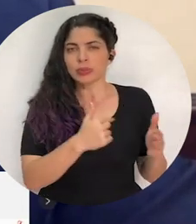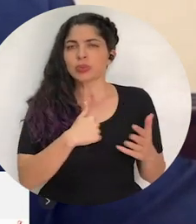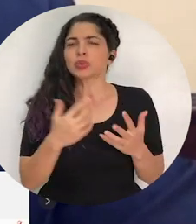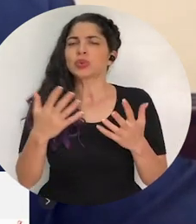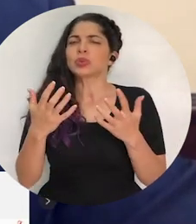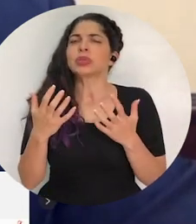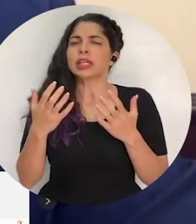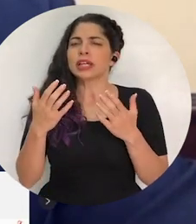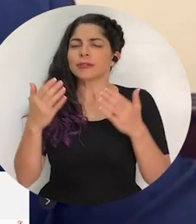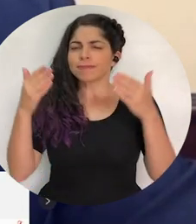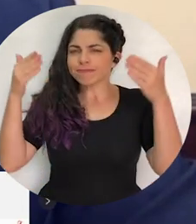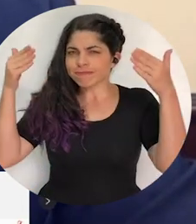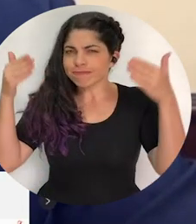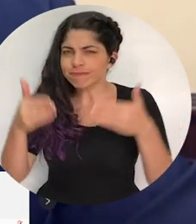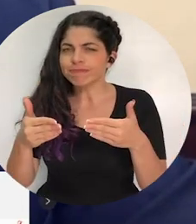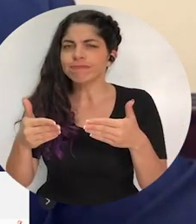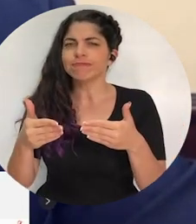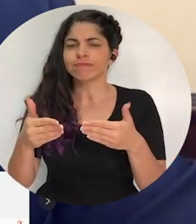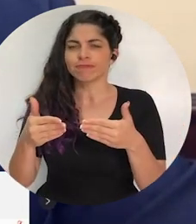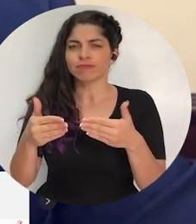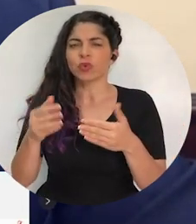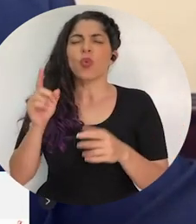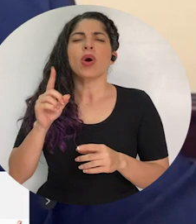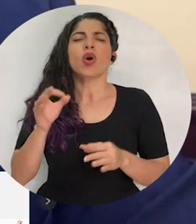go to the